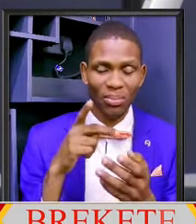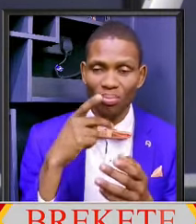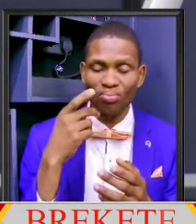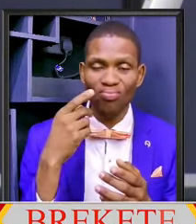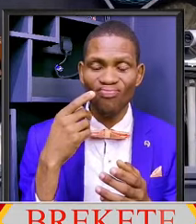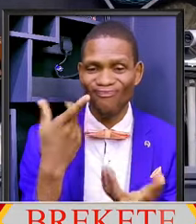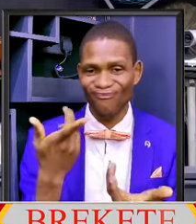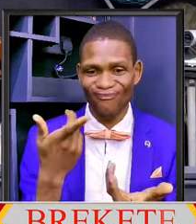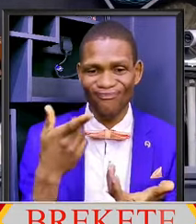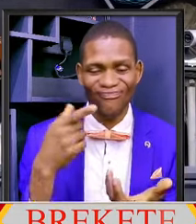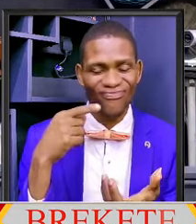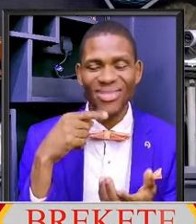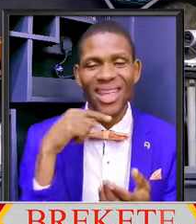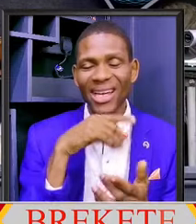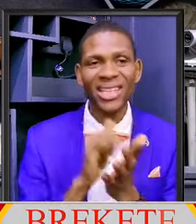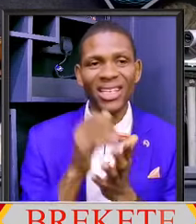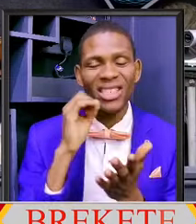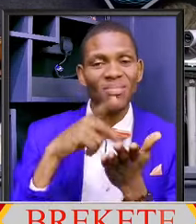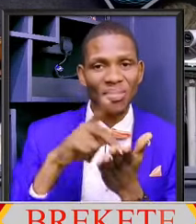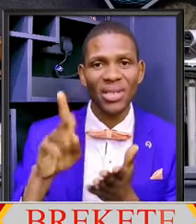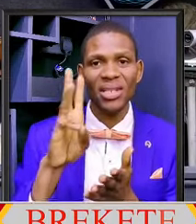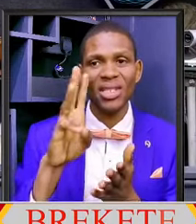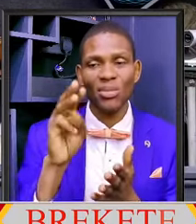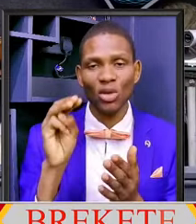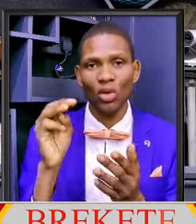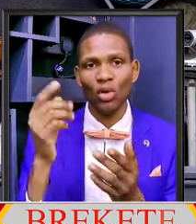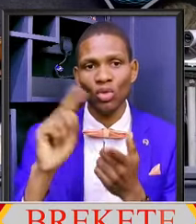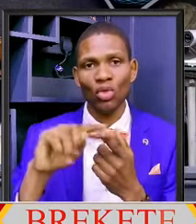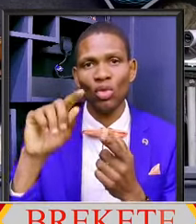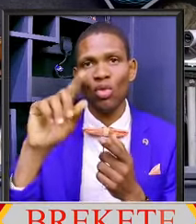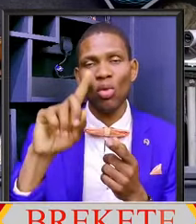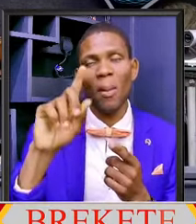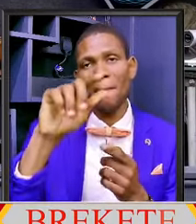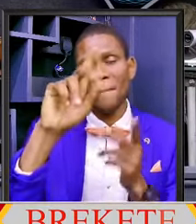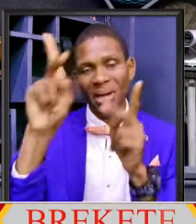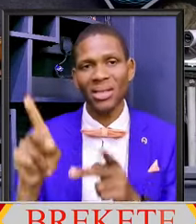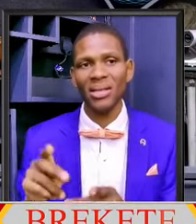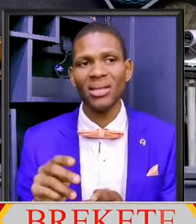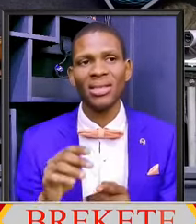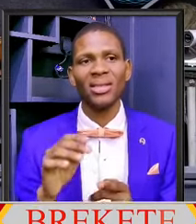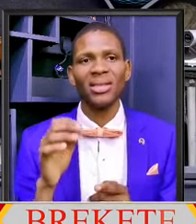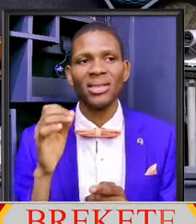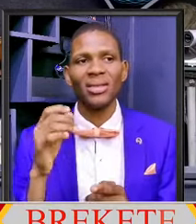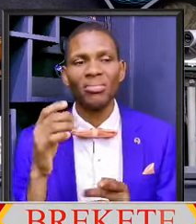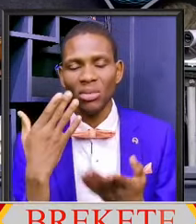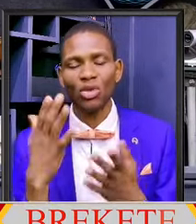What thing be your lawyer name? You know. No, you keep quiet. You say you want.